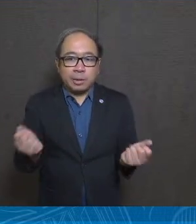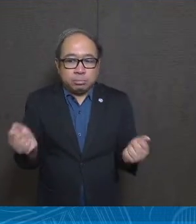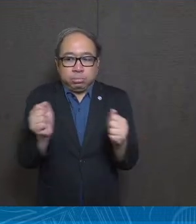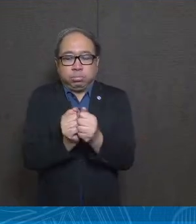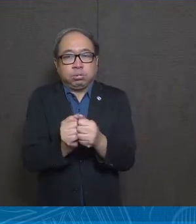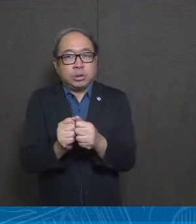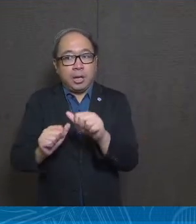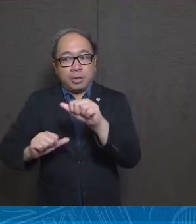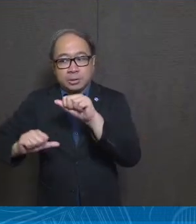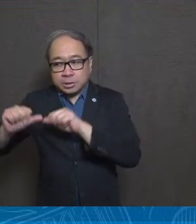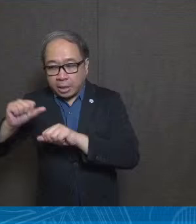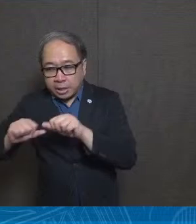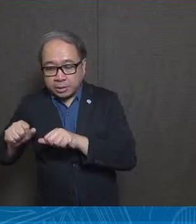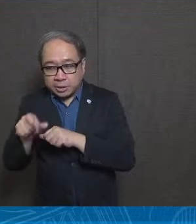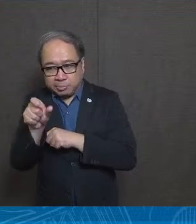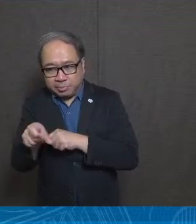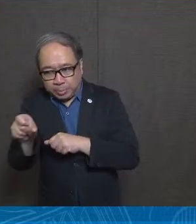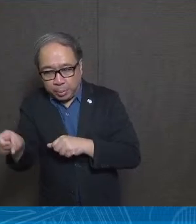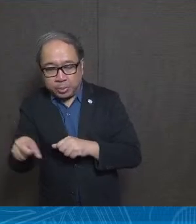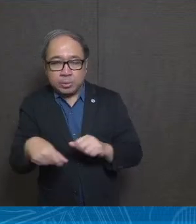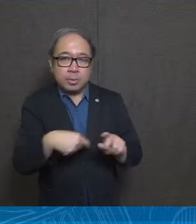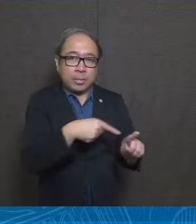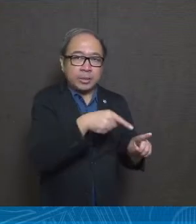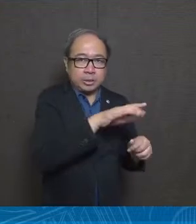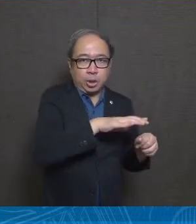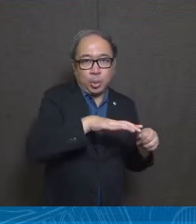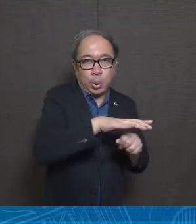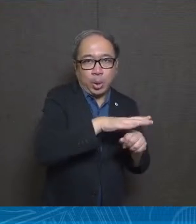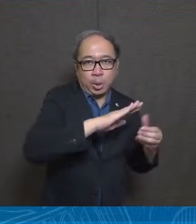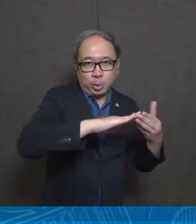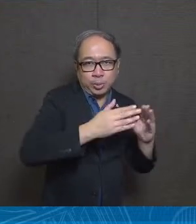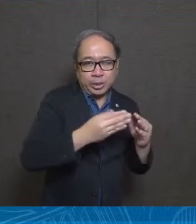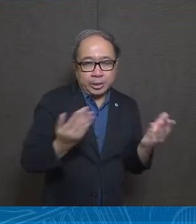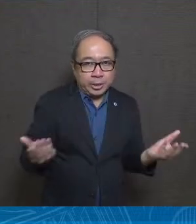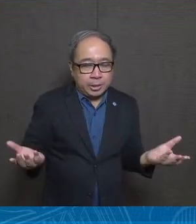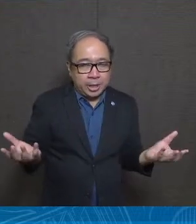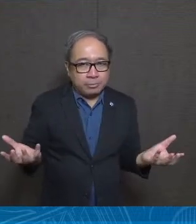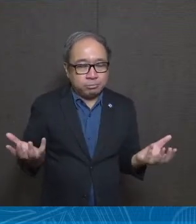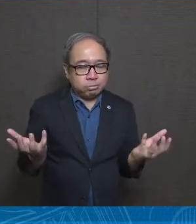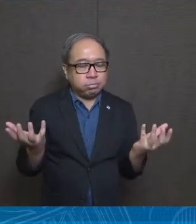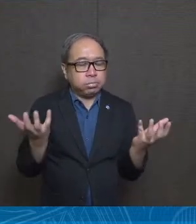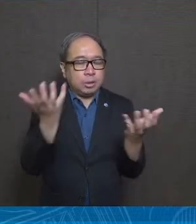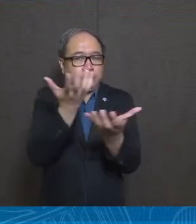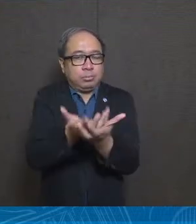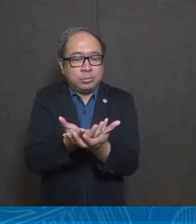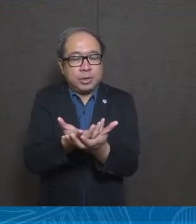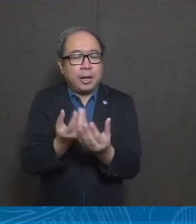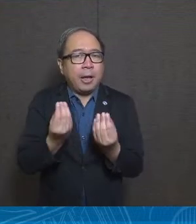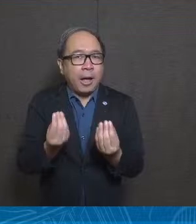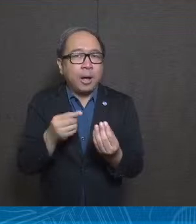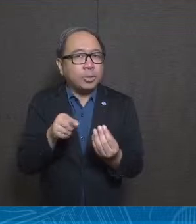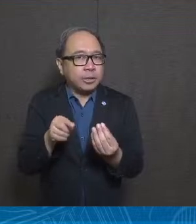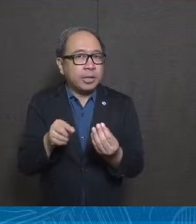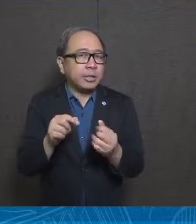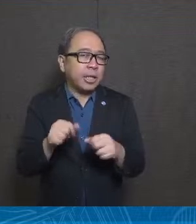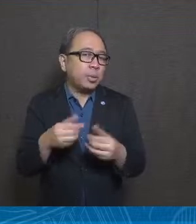I think that's very important. How can open science and AI help to make it happen?